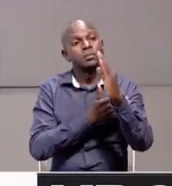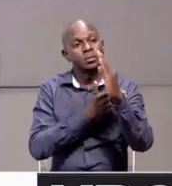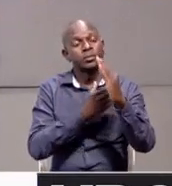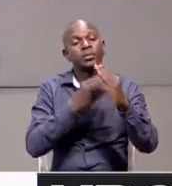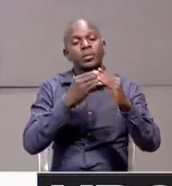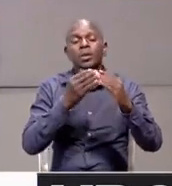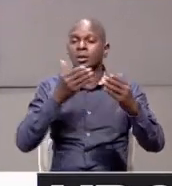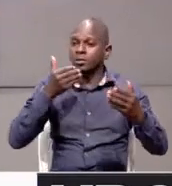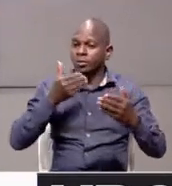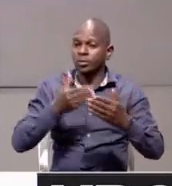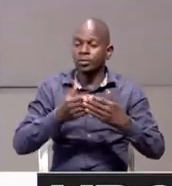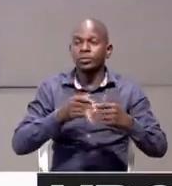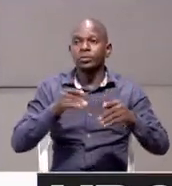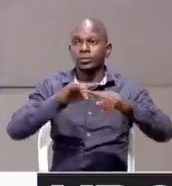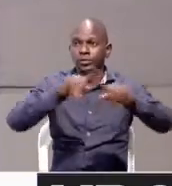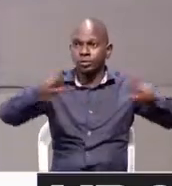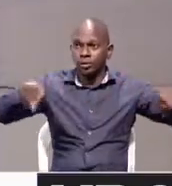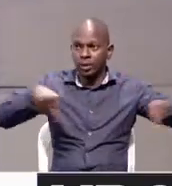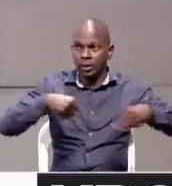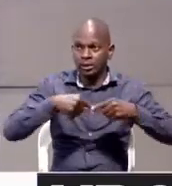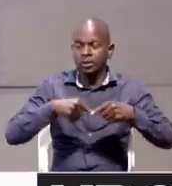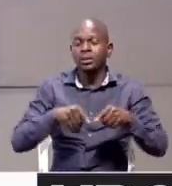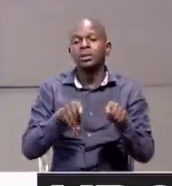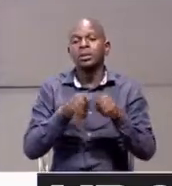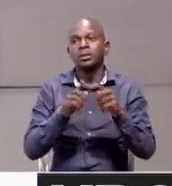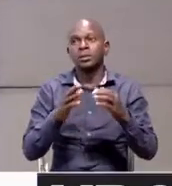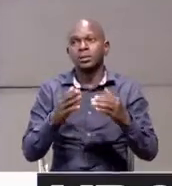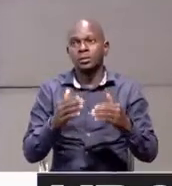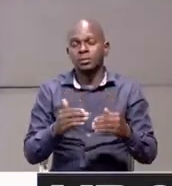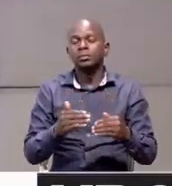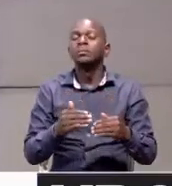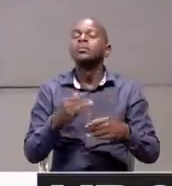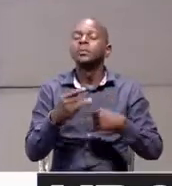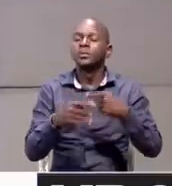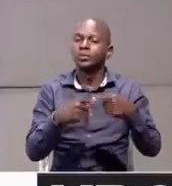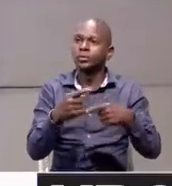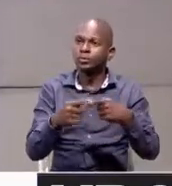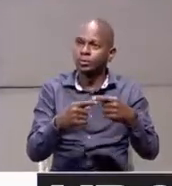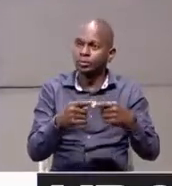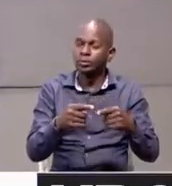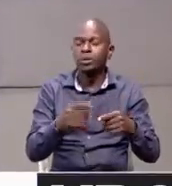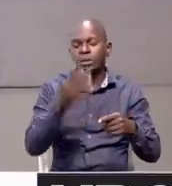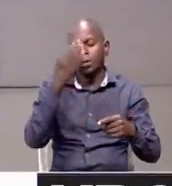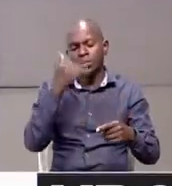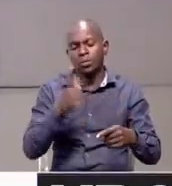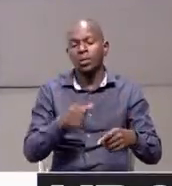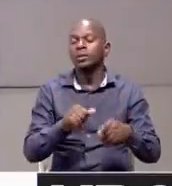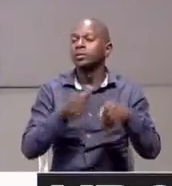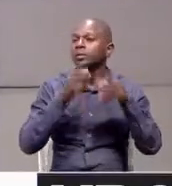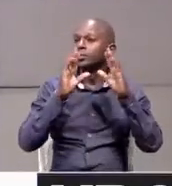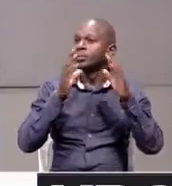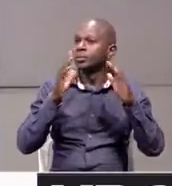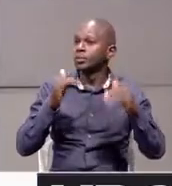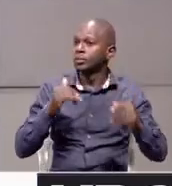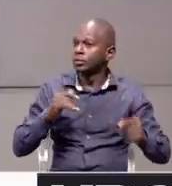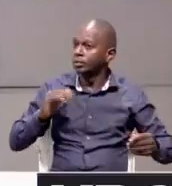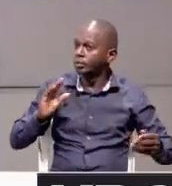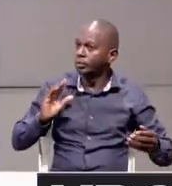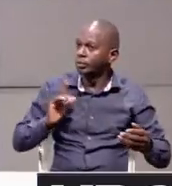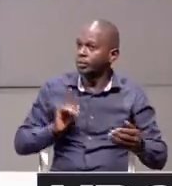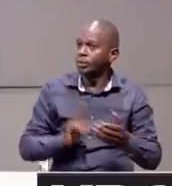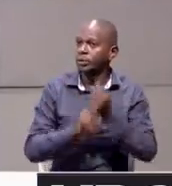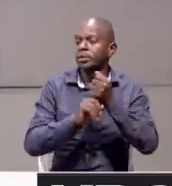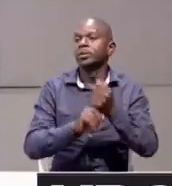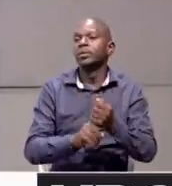us and his mercies endure forever. That's why we celebrated all those achievements today and we